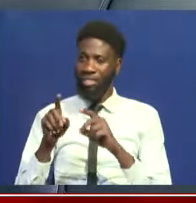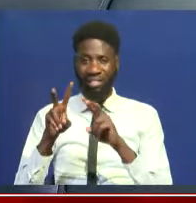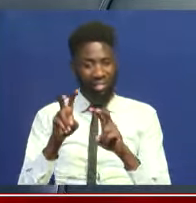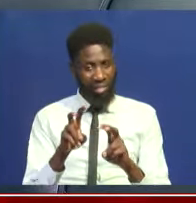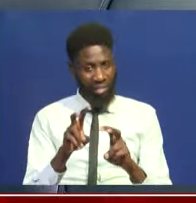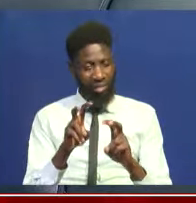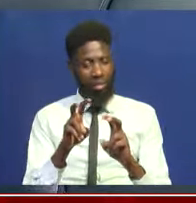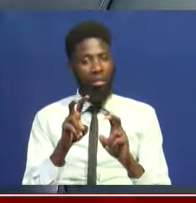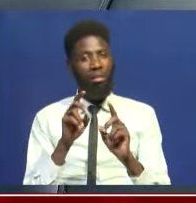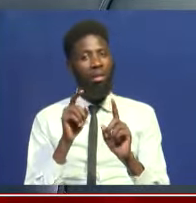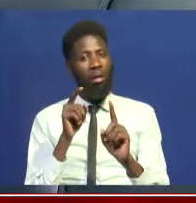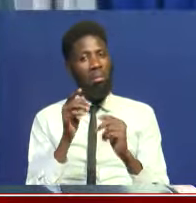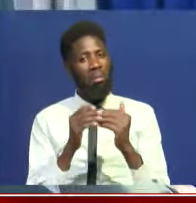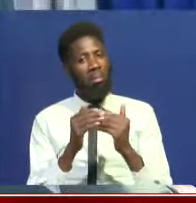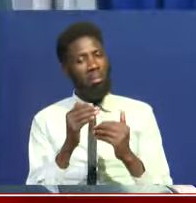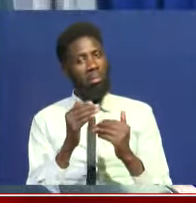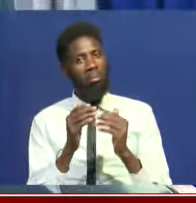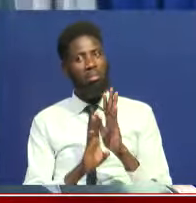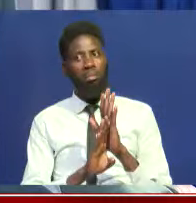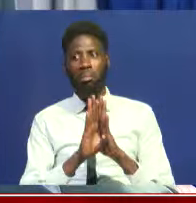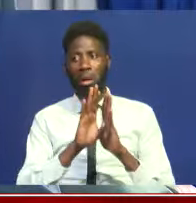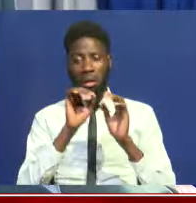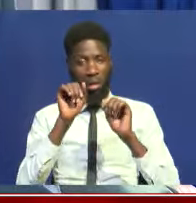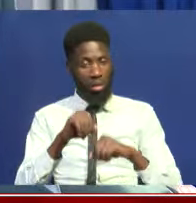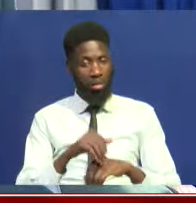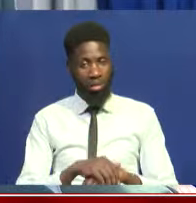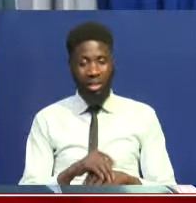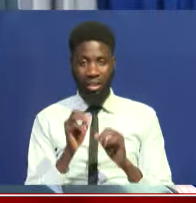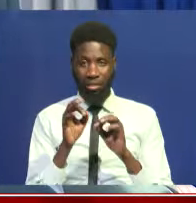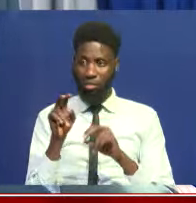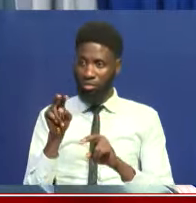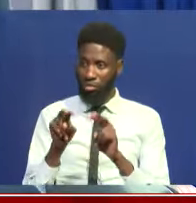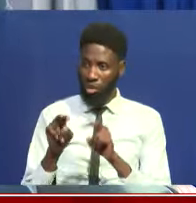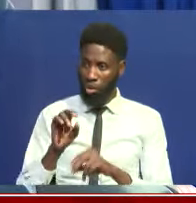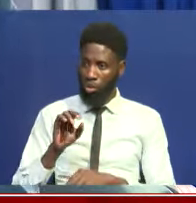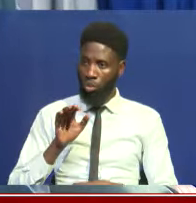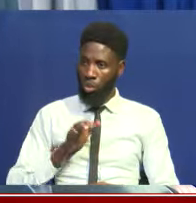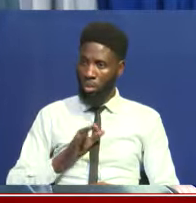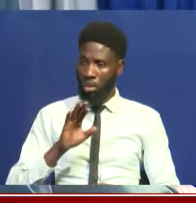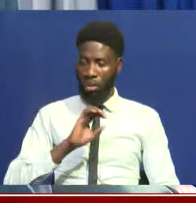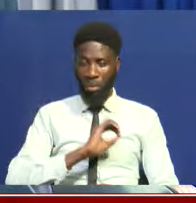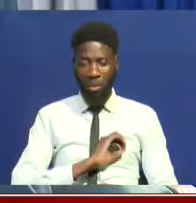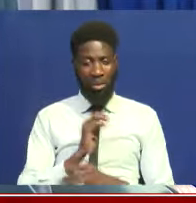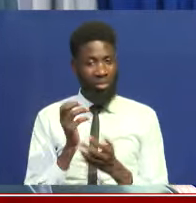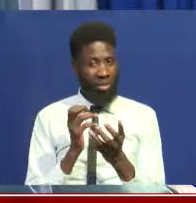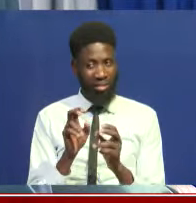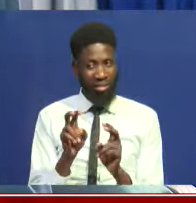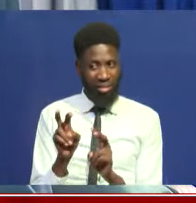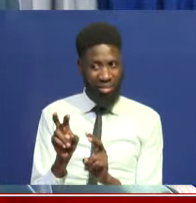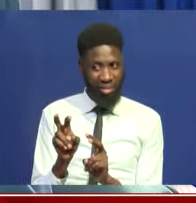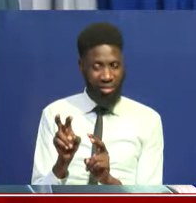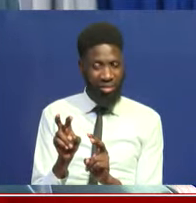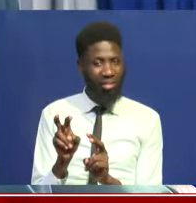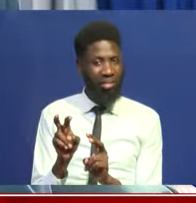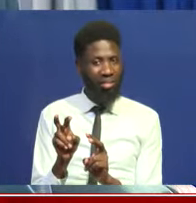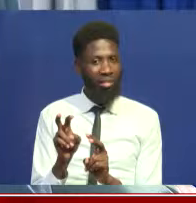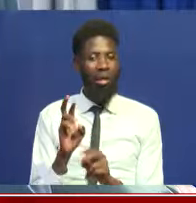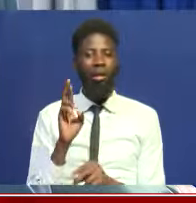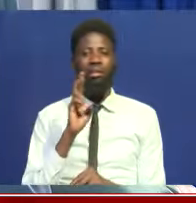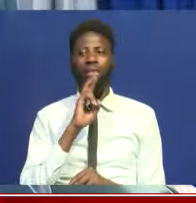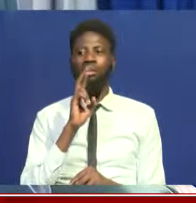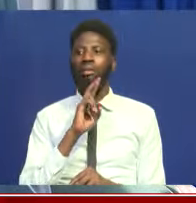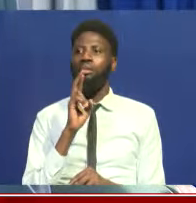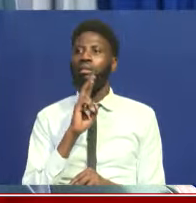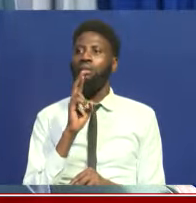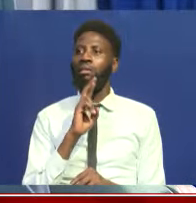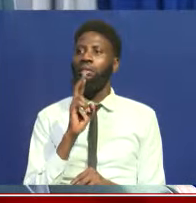it for the potential growth. When they assess a woman-owned business, they assess it based on the risk that